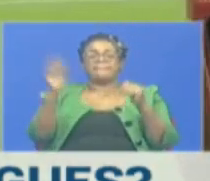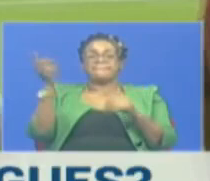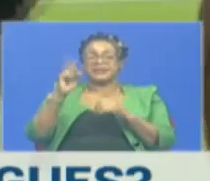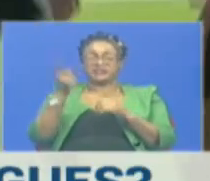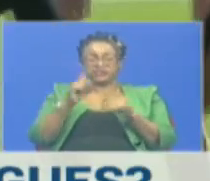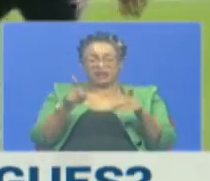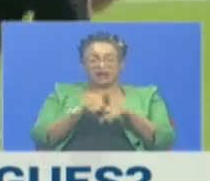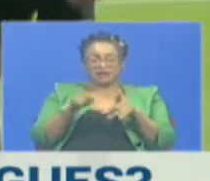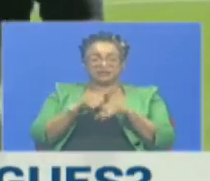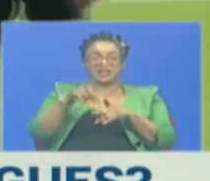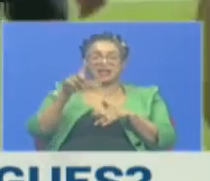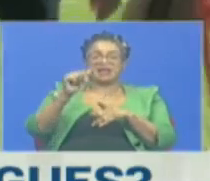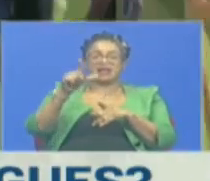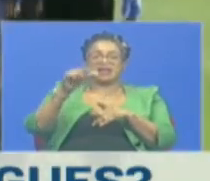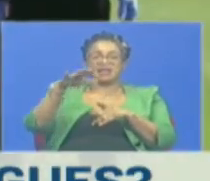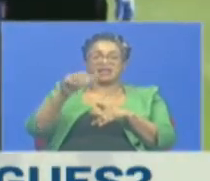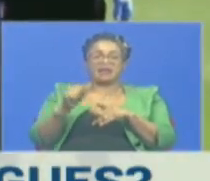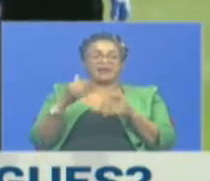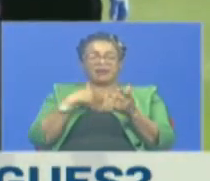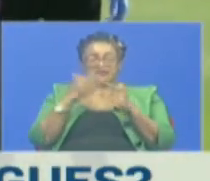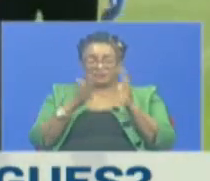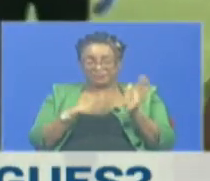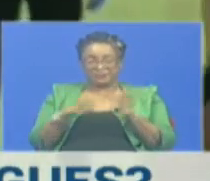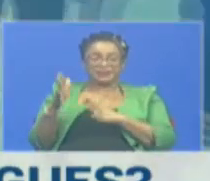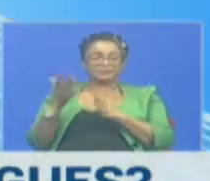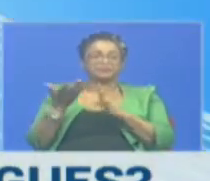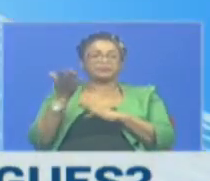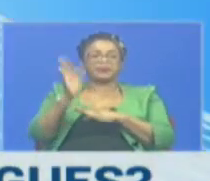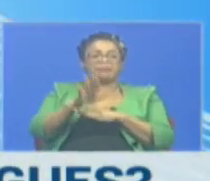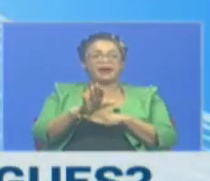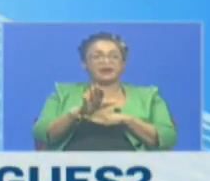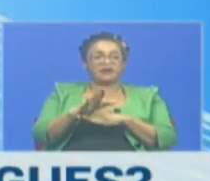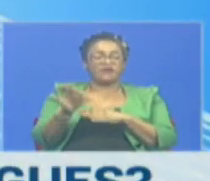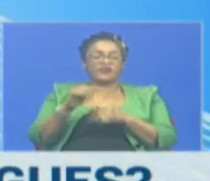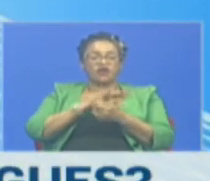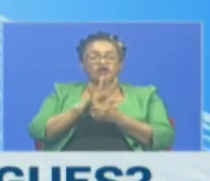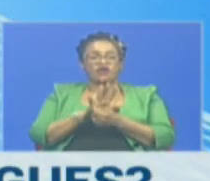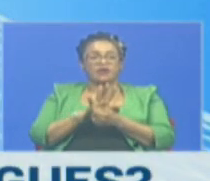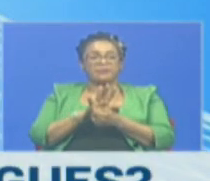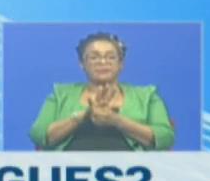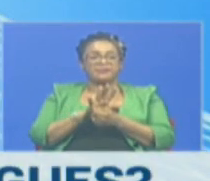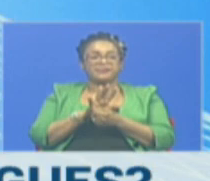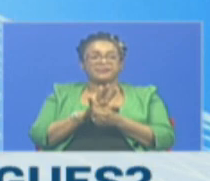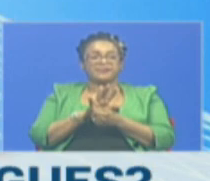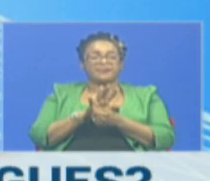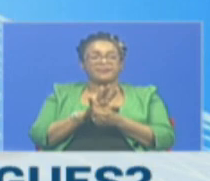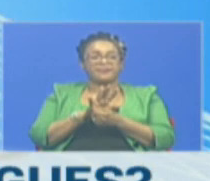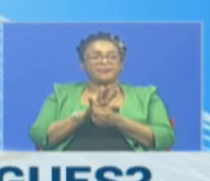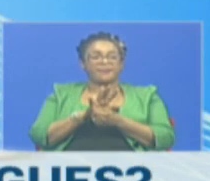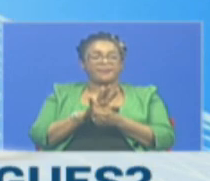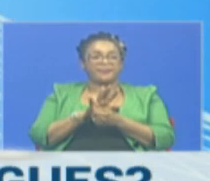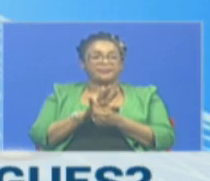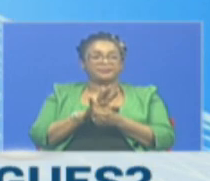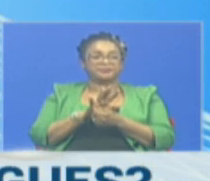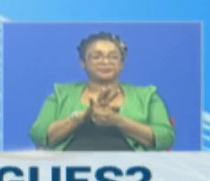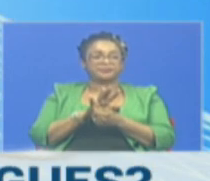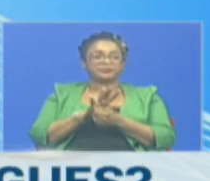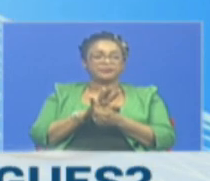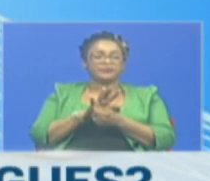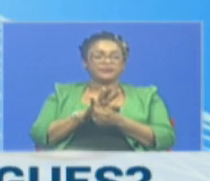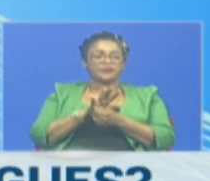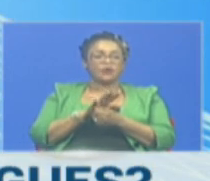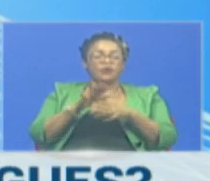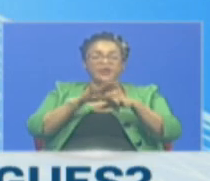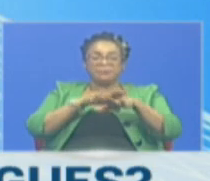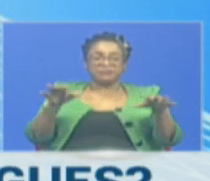Liga takes another step towards the planned resumption of the coronavirus heat season next month. On the pitch, to